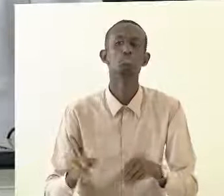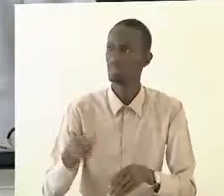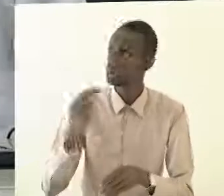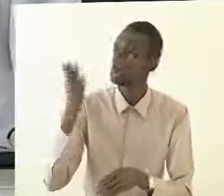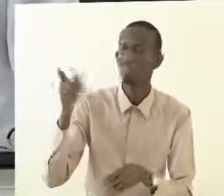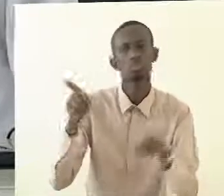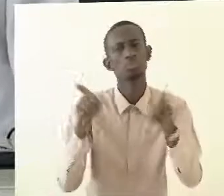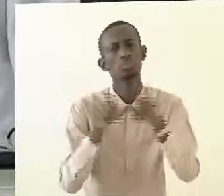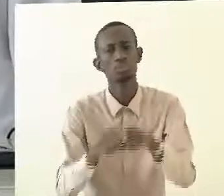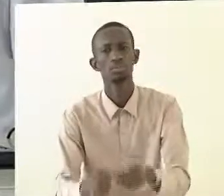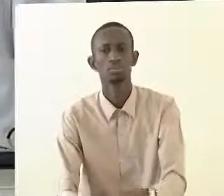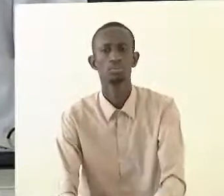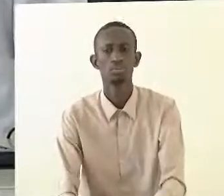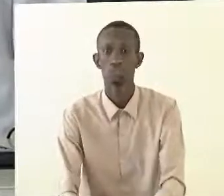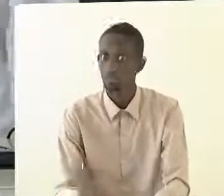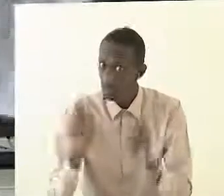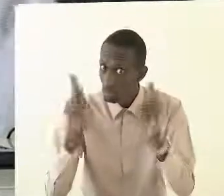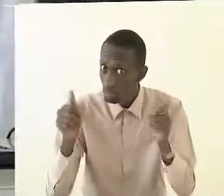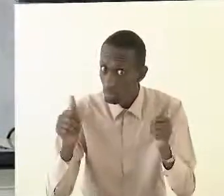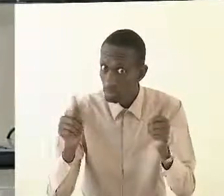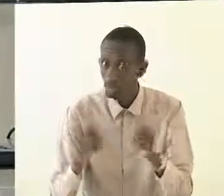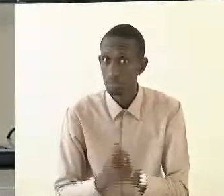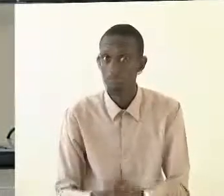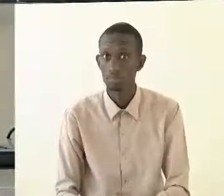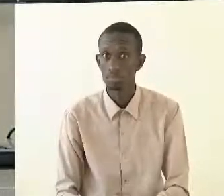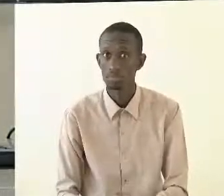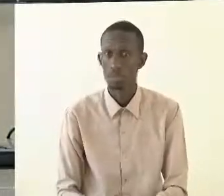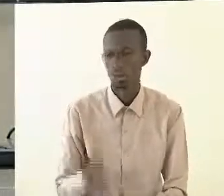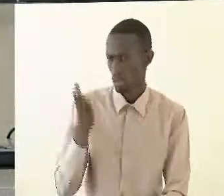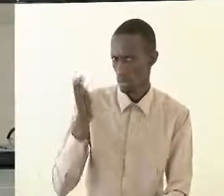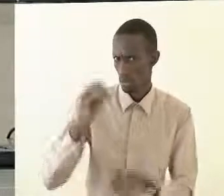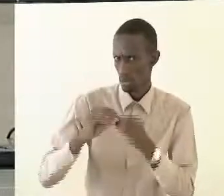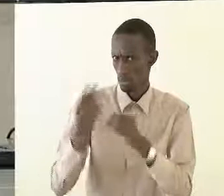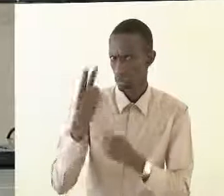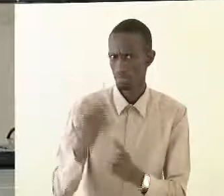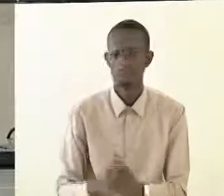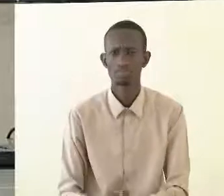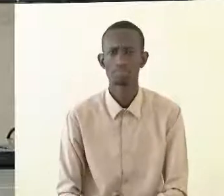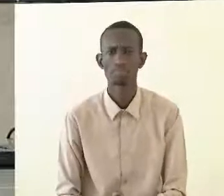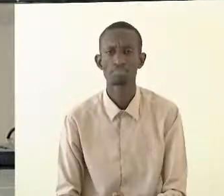the same, isn't it? So for number 2,